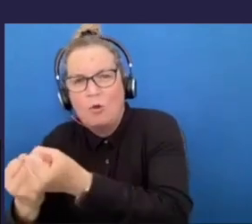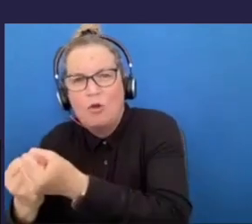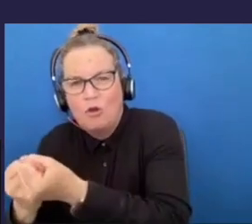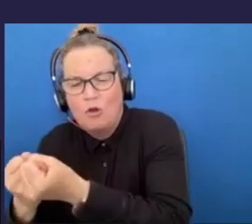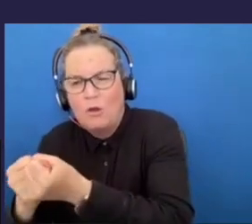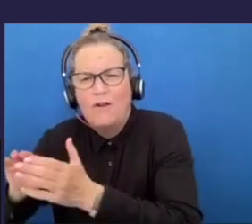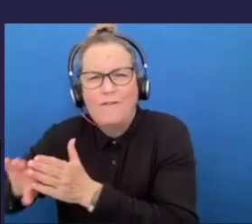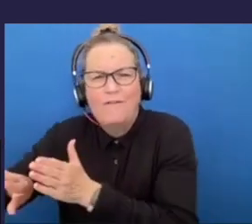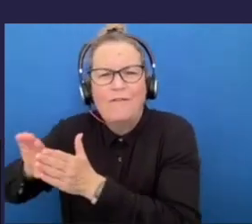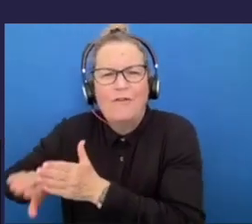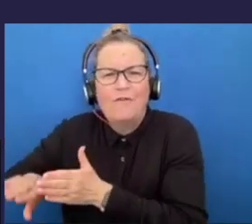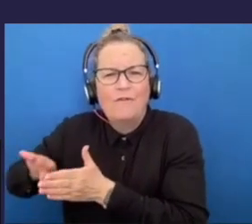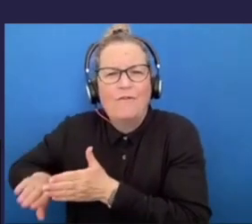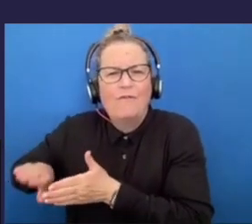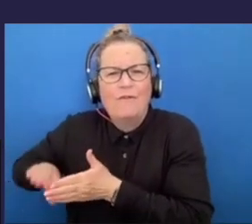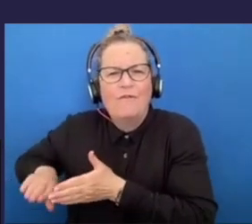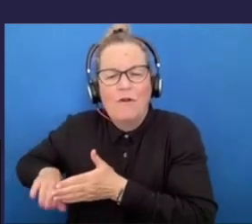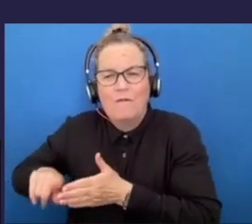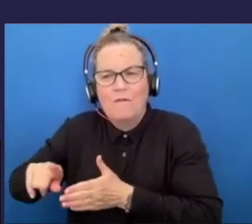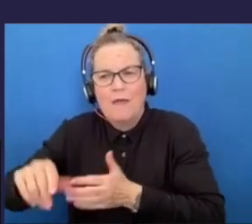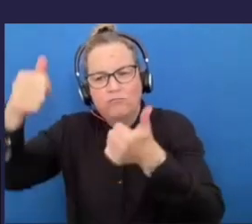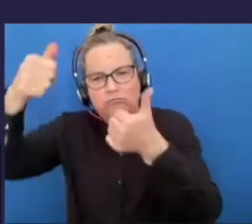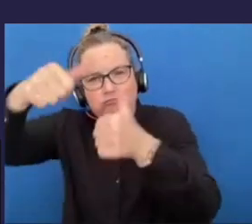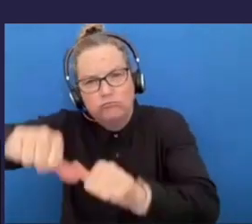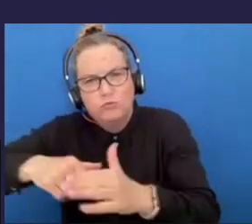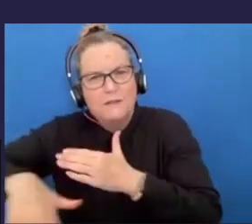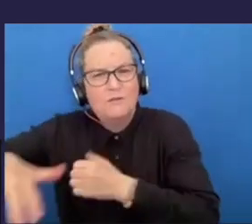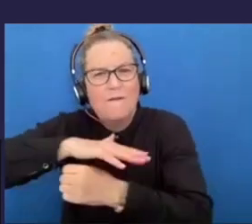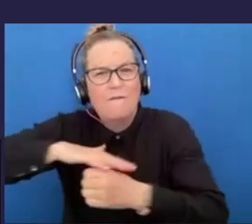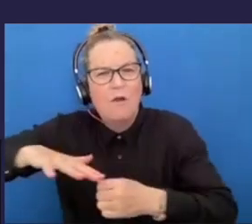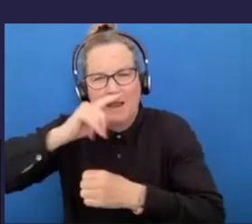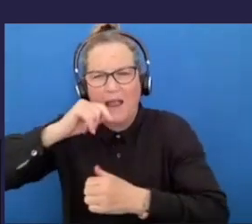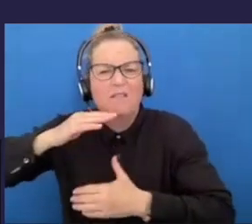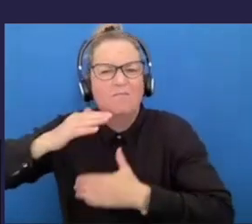to most of the work situations that will likely be encountered.